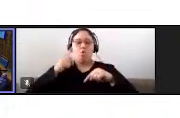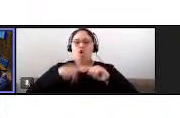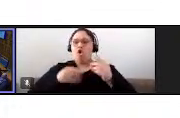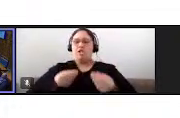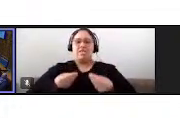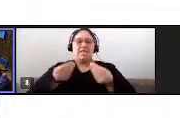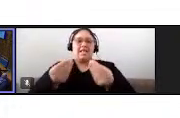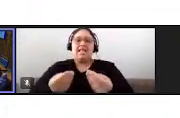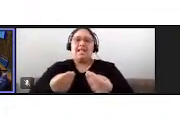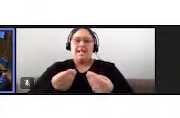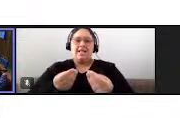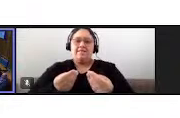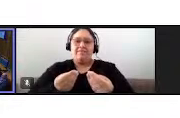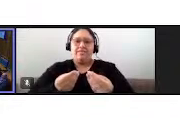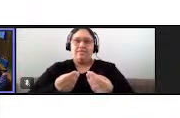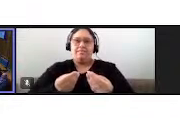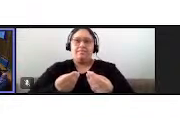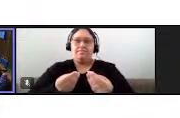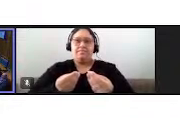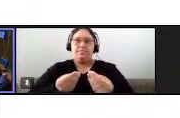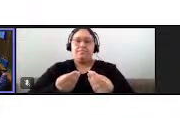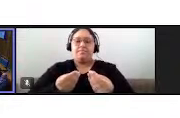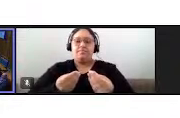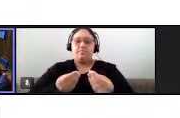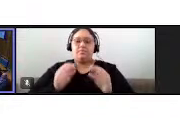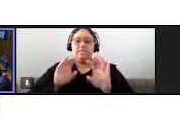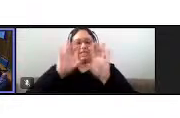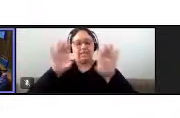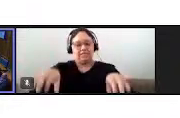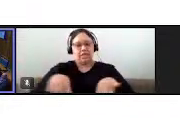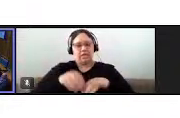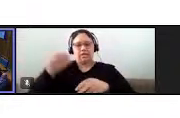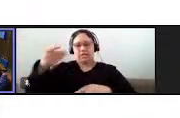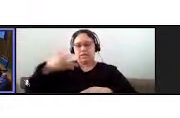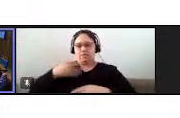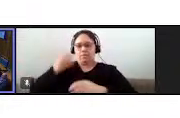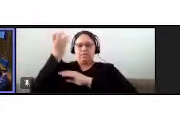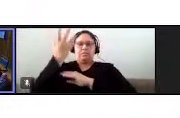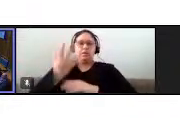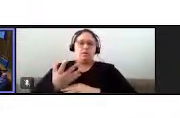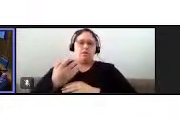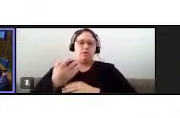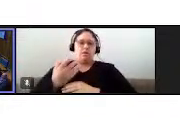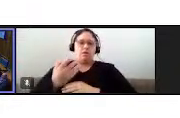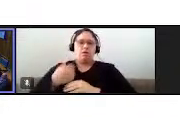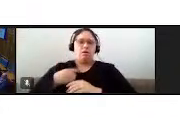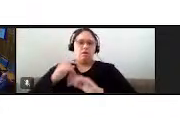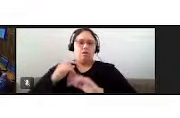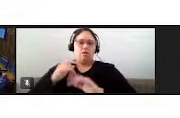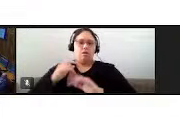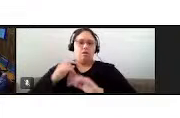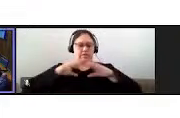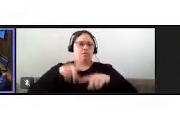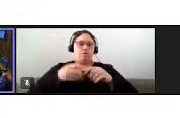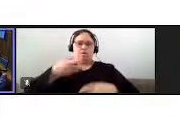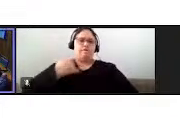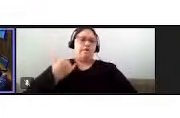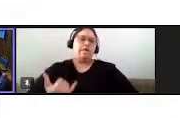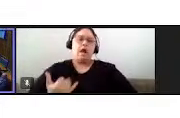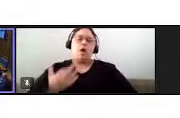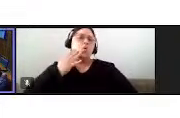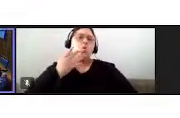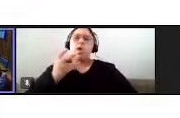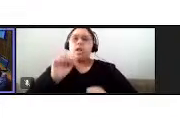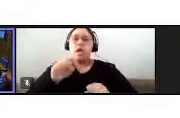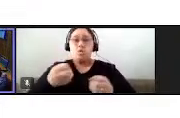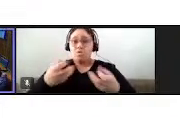give that? If we have to have the certificate from the speaker, won't give it to us now. But by when